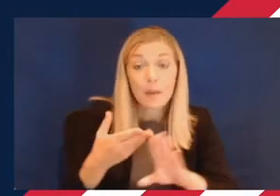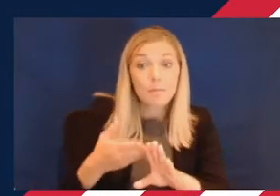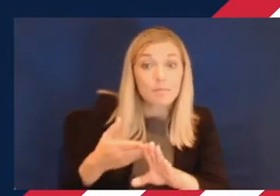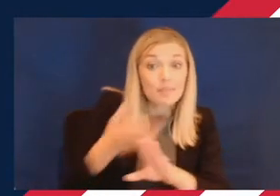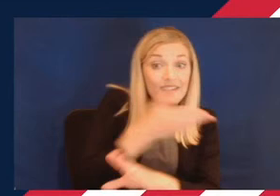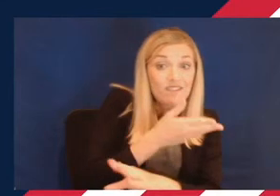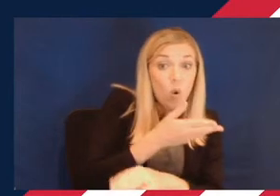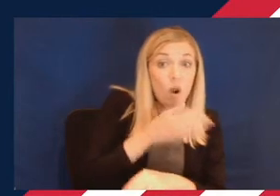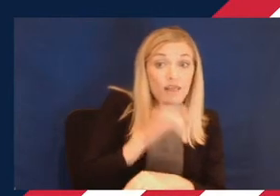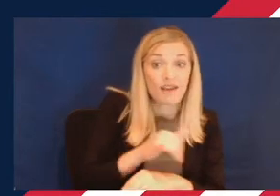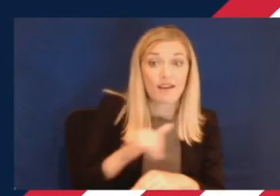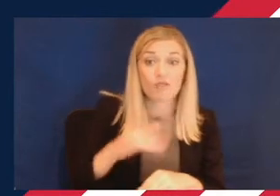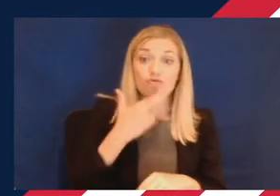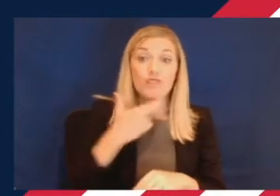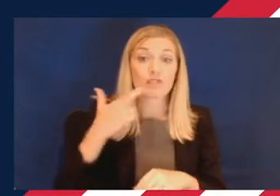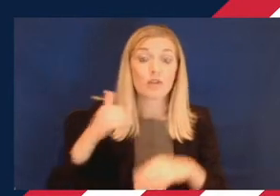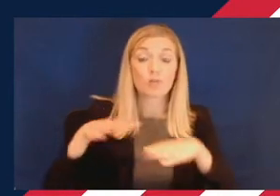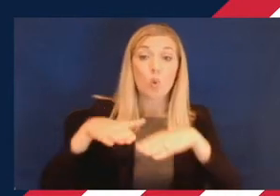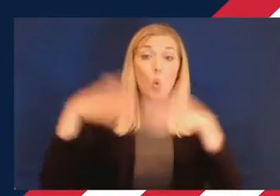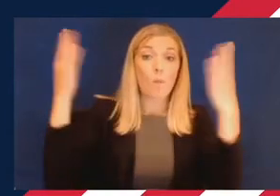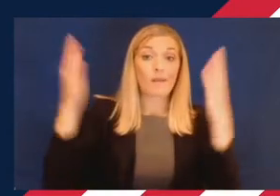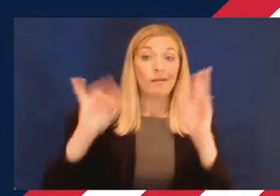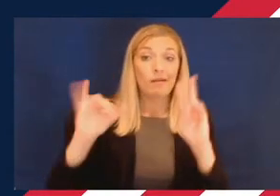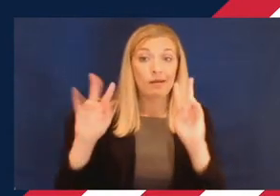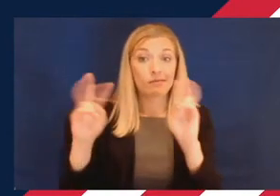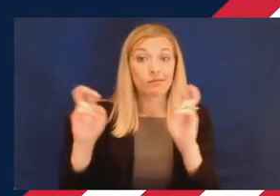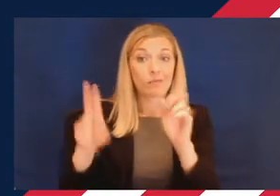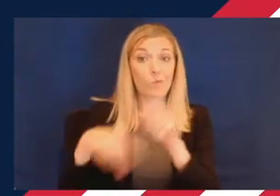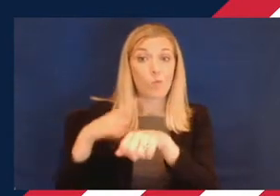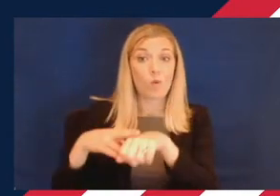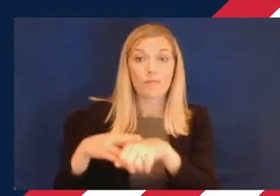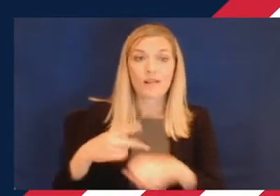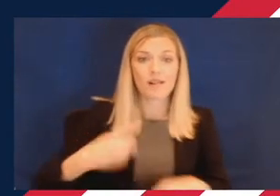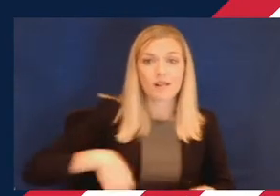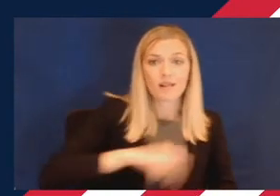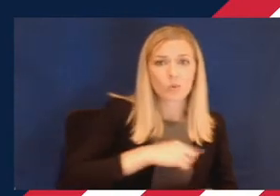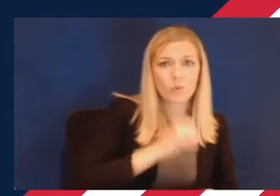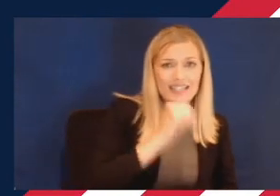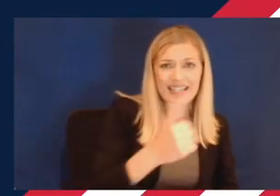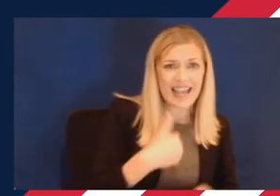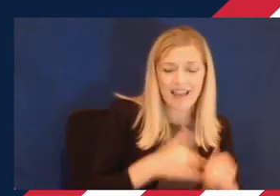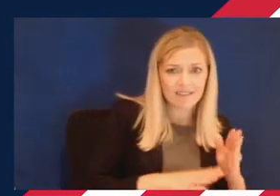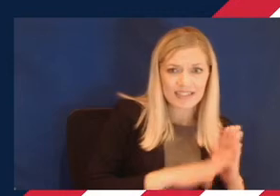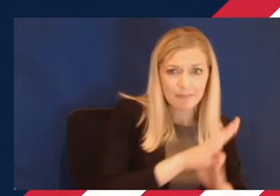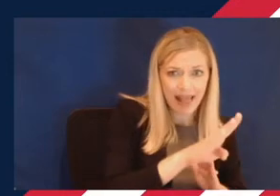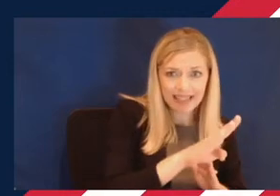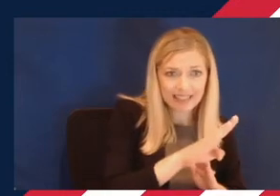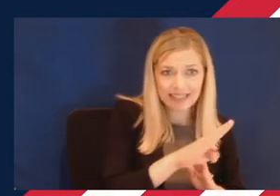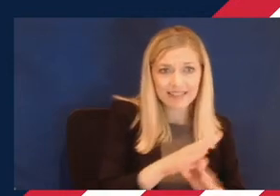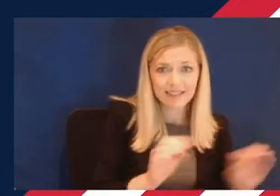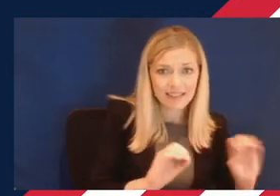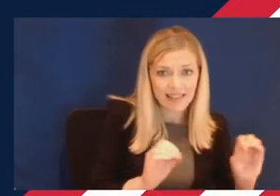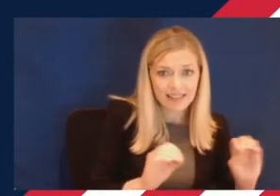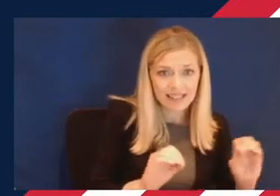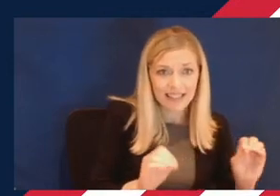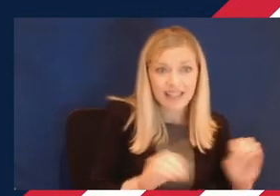usual business, and there's a spike. There's clusters of restaurants here in Phoenix that the entire staff is getting